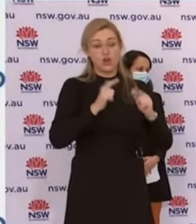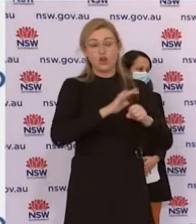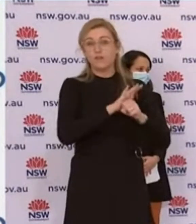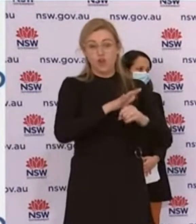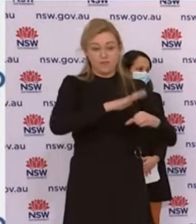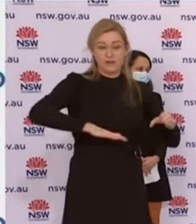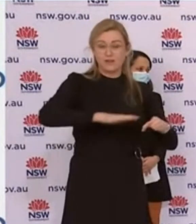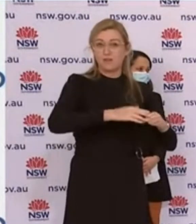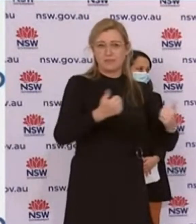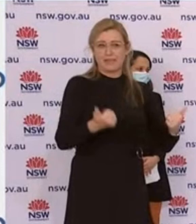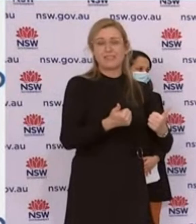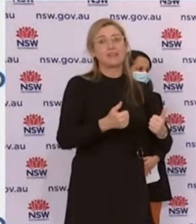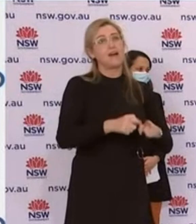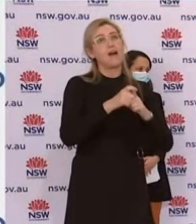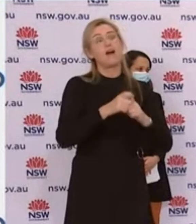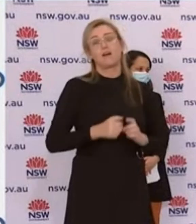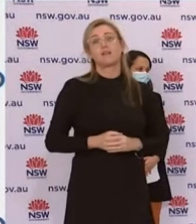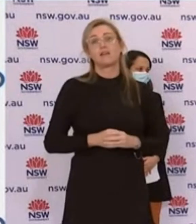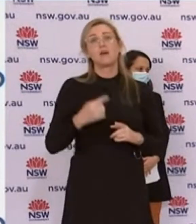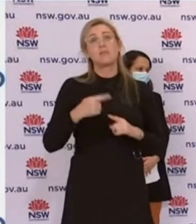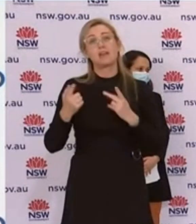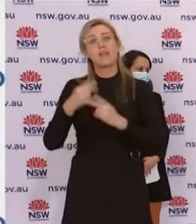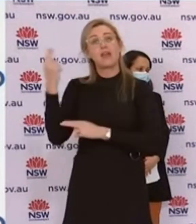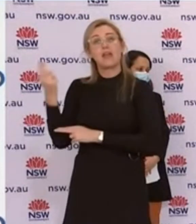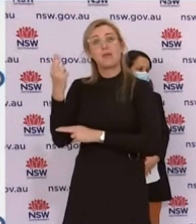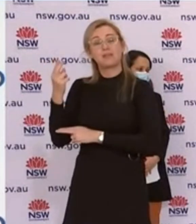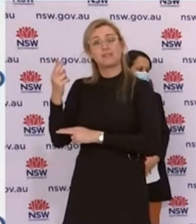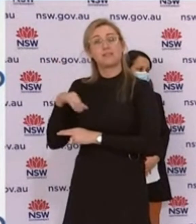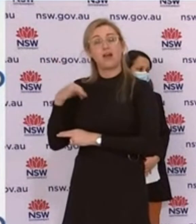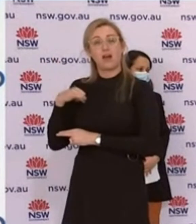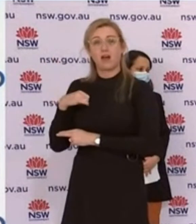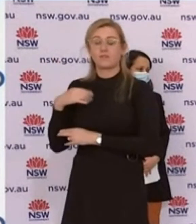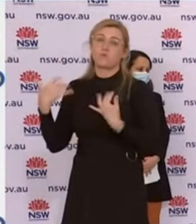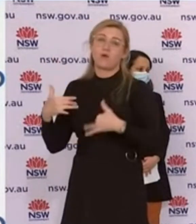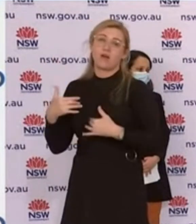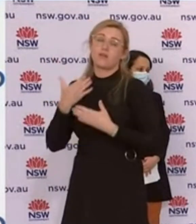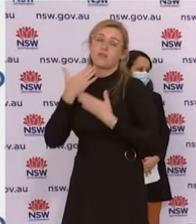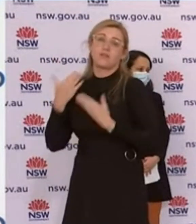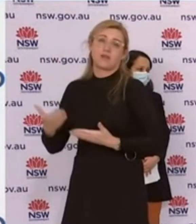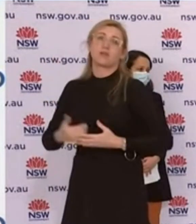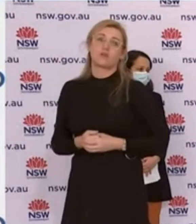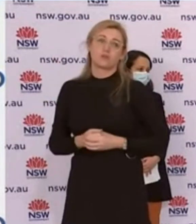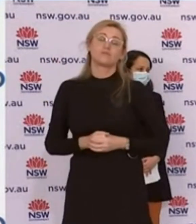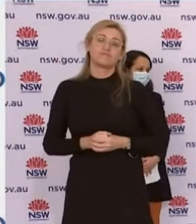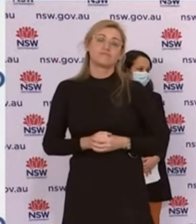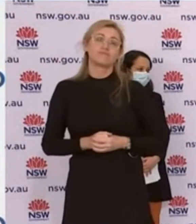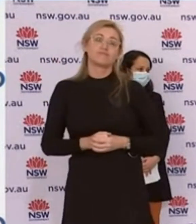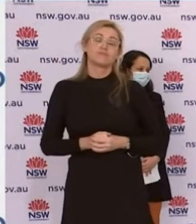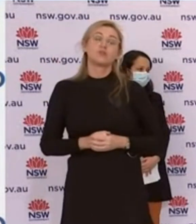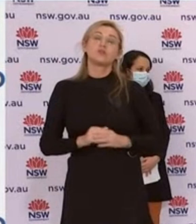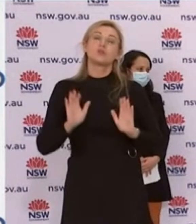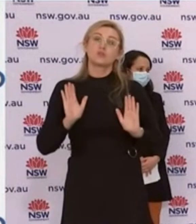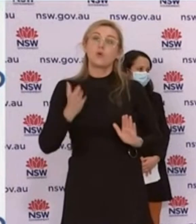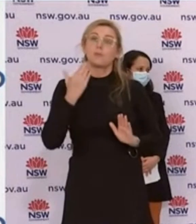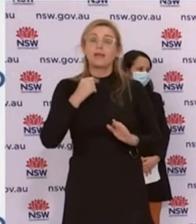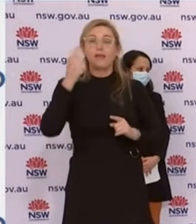concentrated. But also, can I give a shout out to all the paramedics? I mean, it does mean doing things differently. So please judge the system